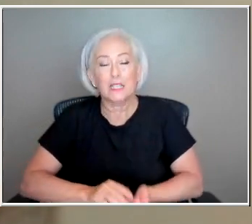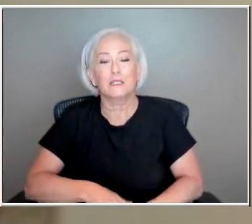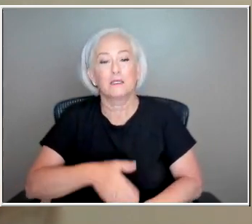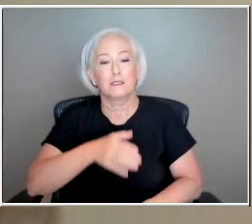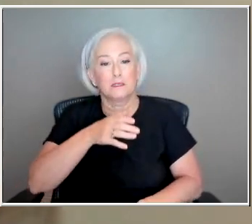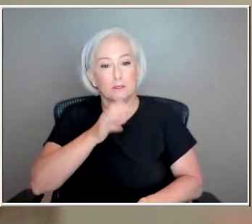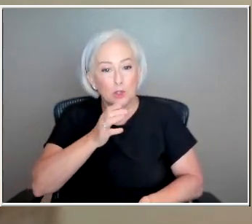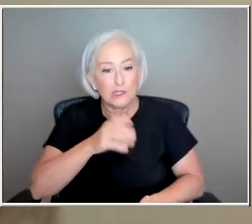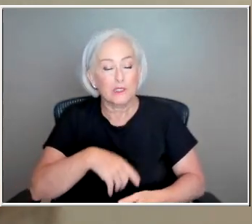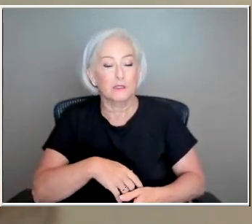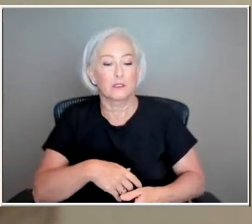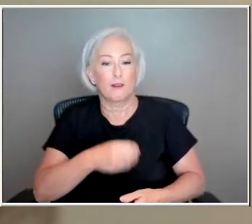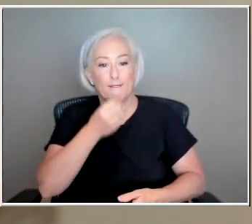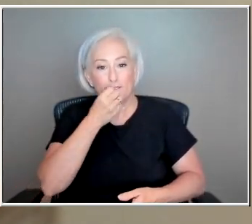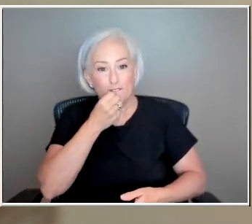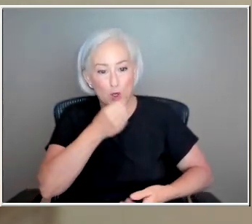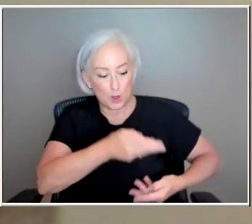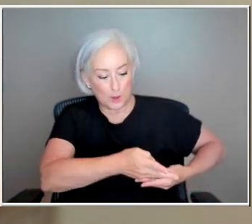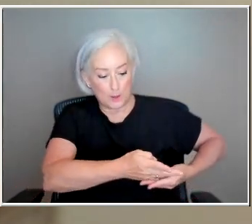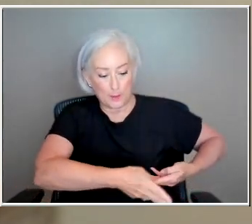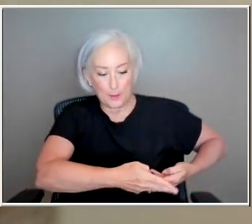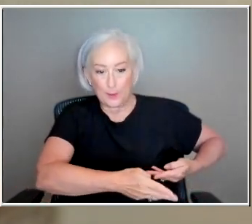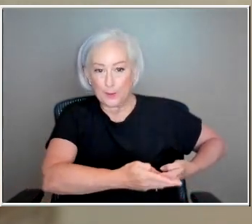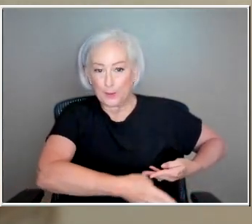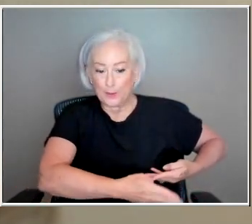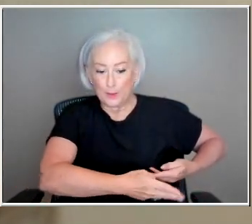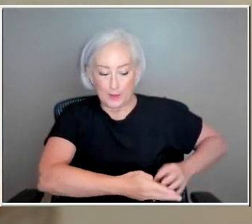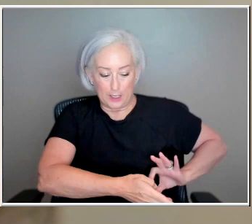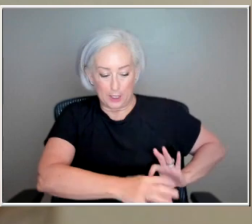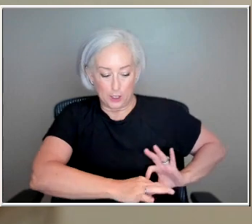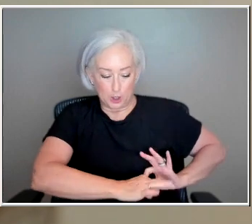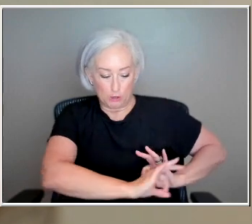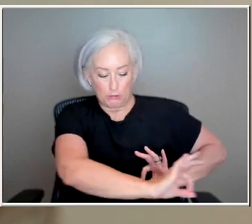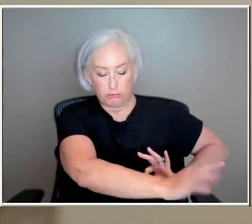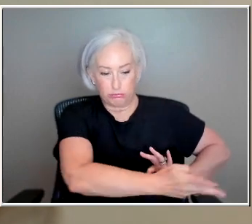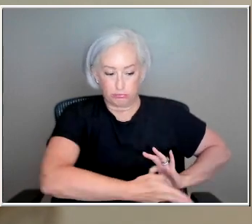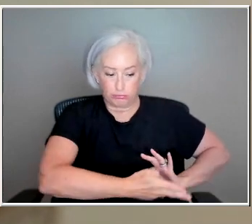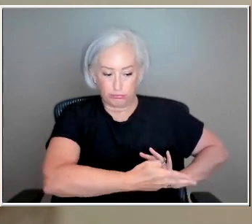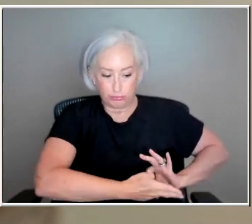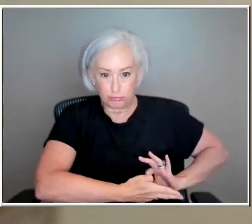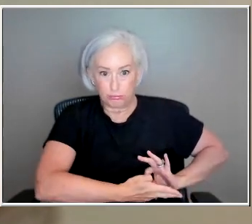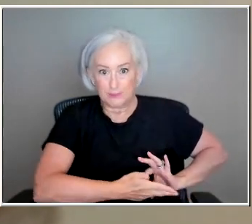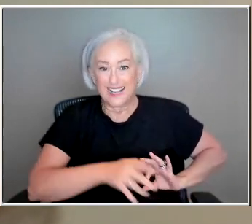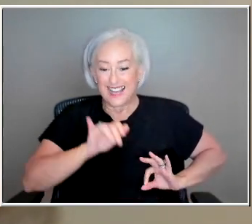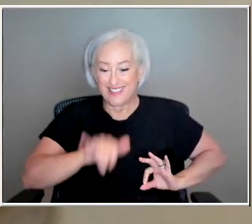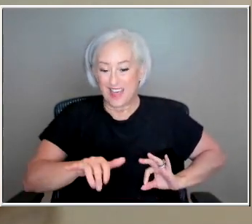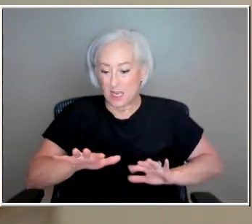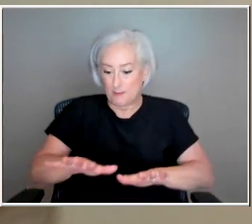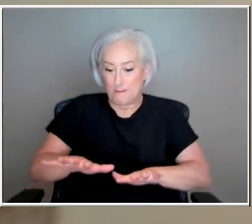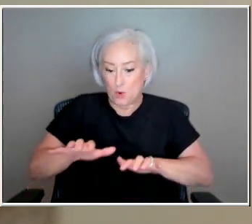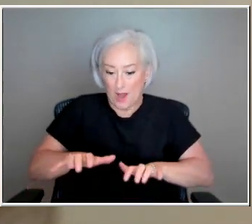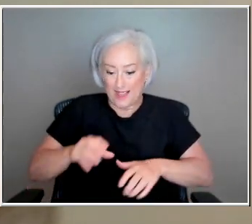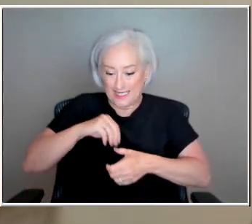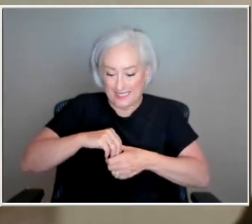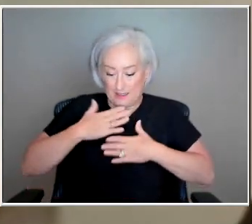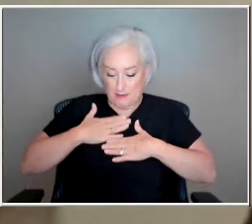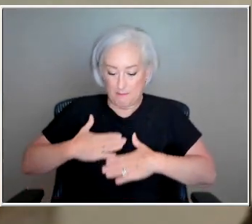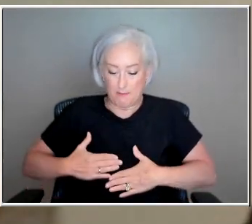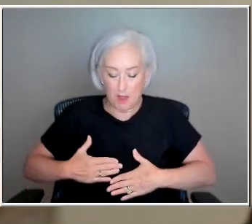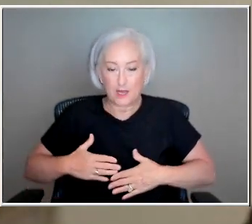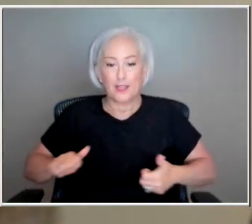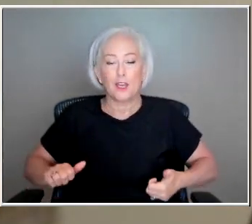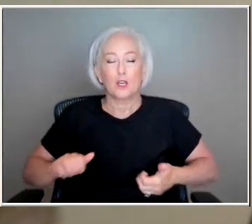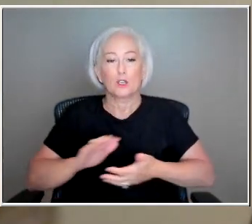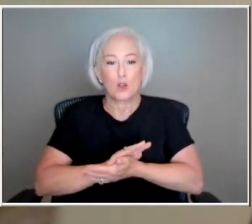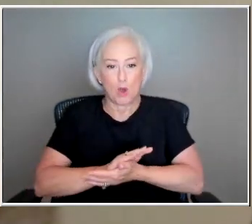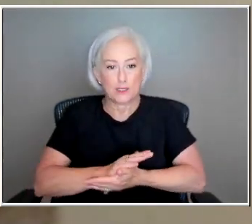the body becoming paralyzed is that many of the even organs stop working. So the gut shuts down, and oftentimes Dallas